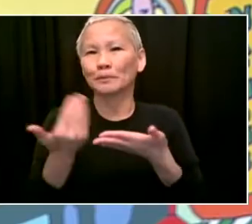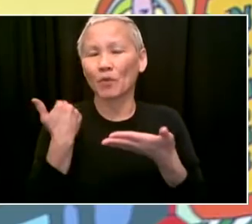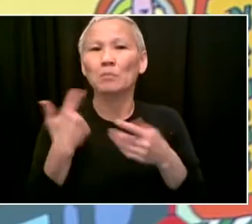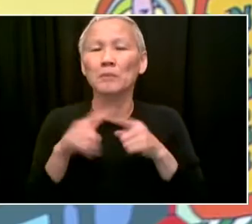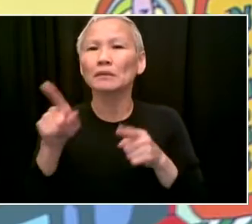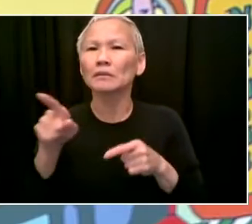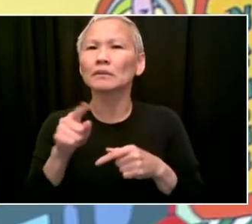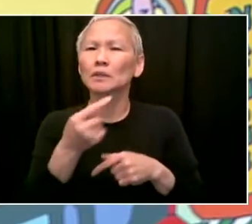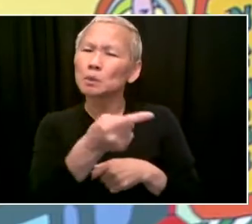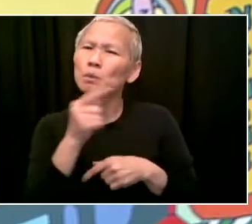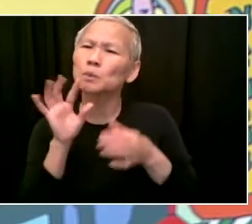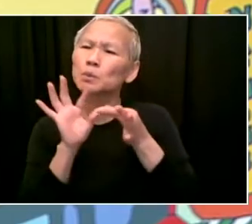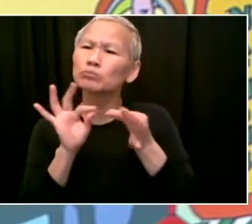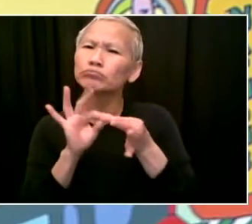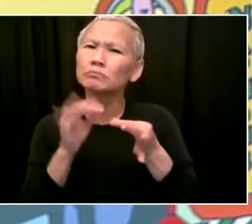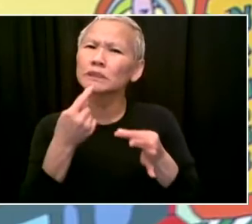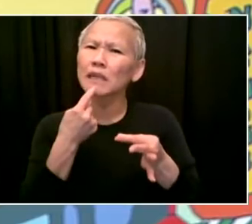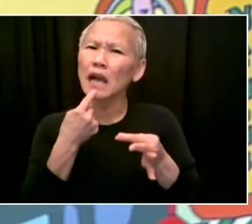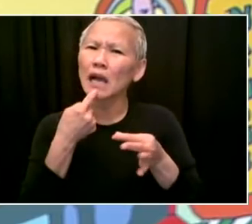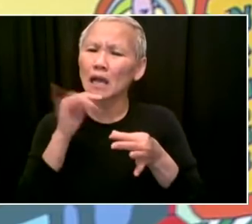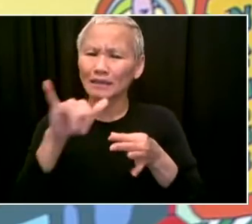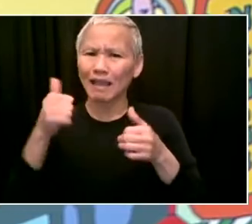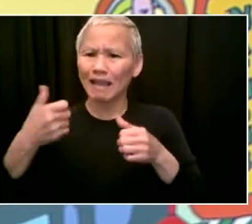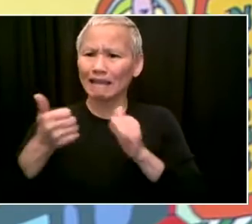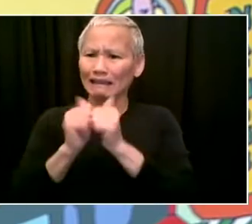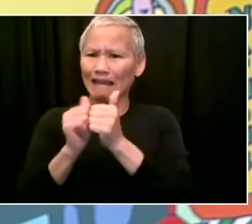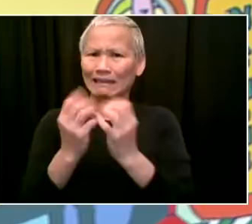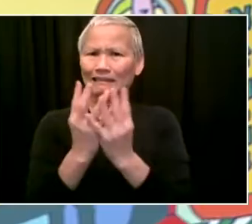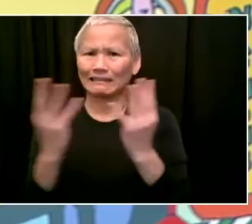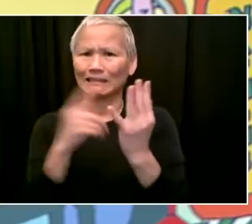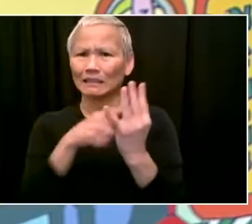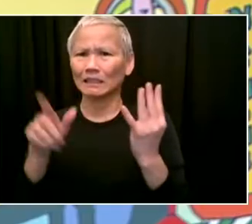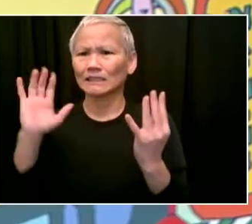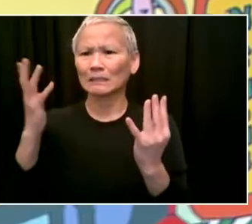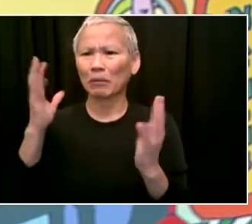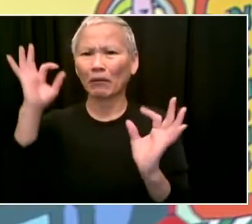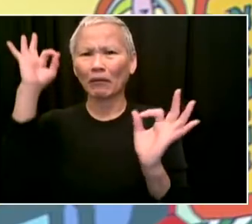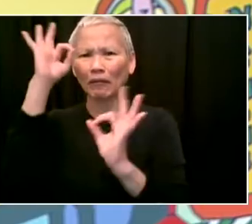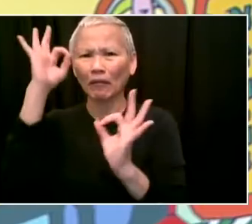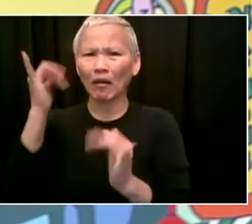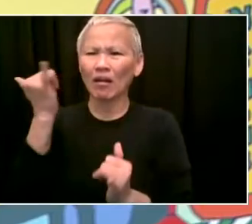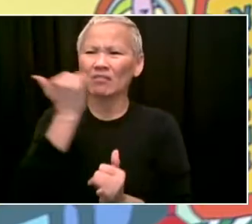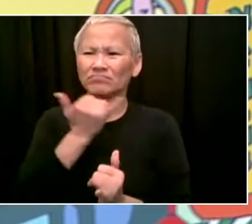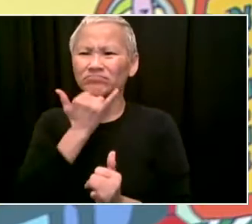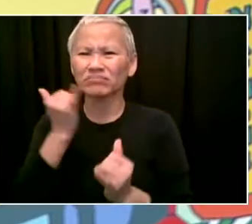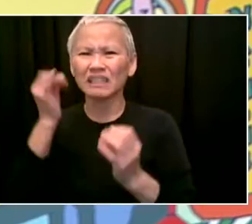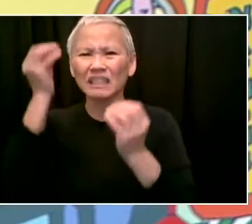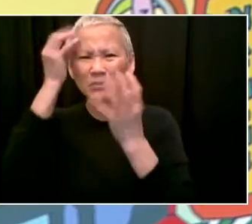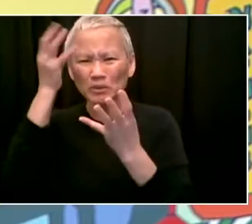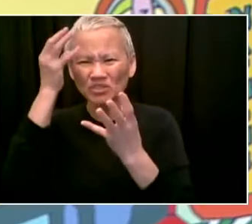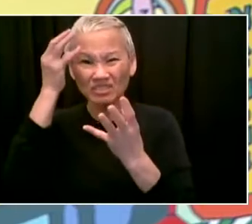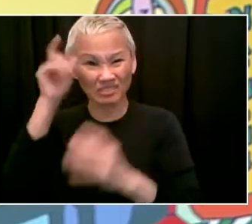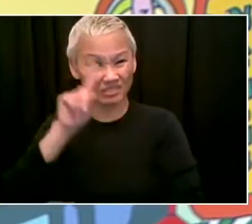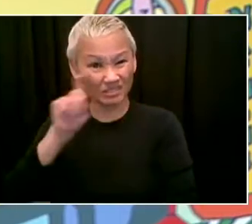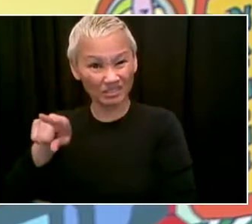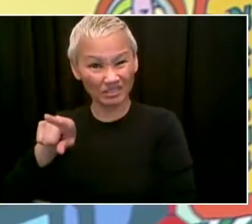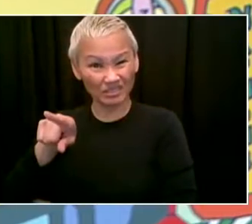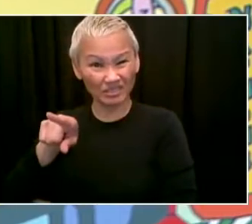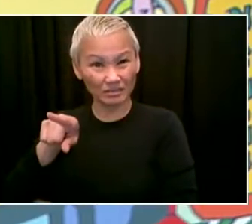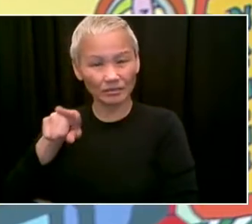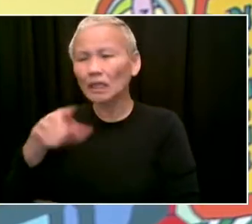know what's going on or they seem misinformed, can you give me an example or two of where